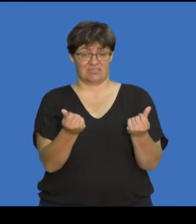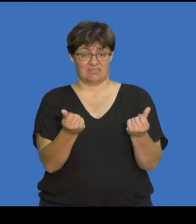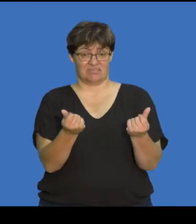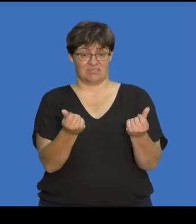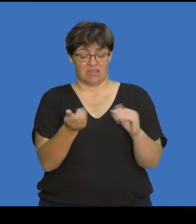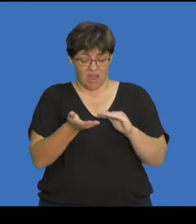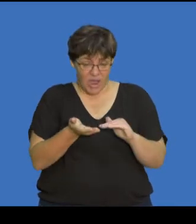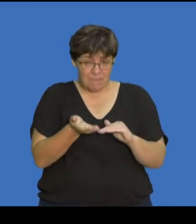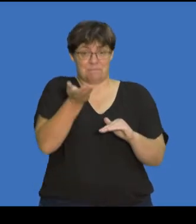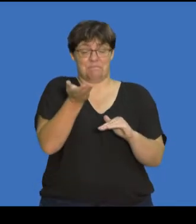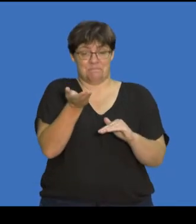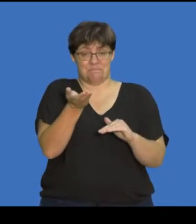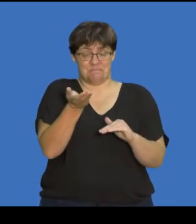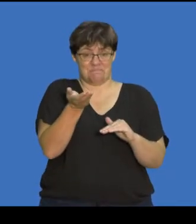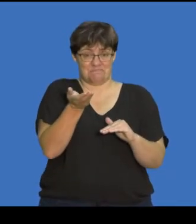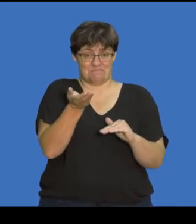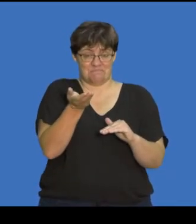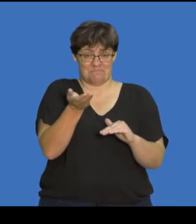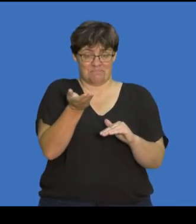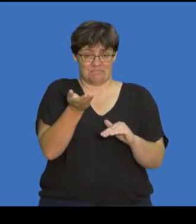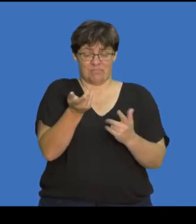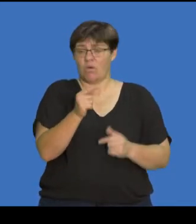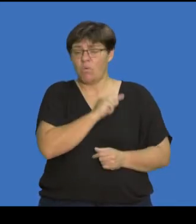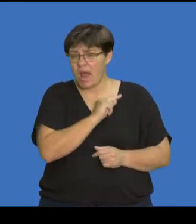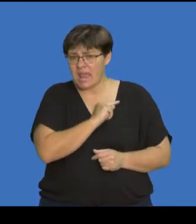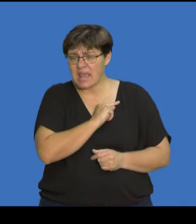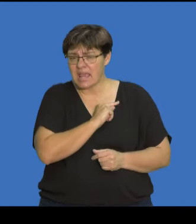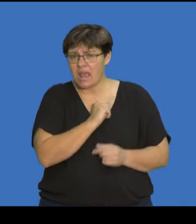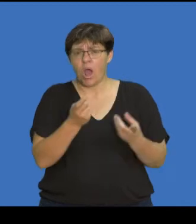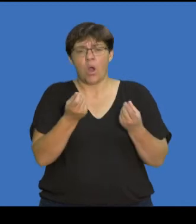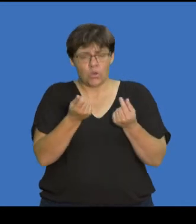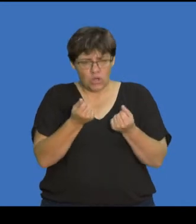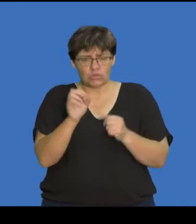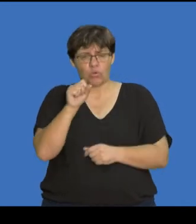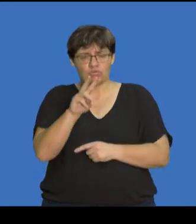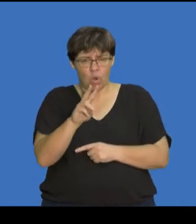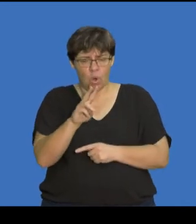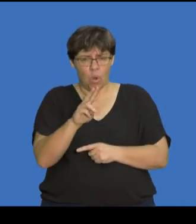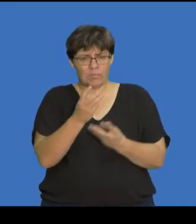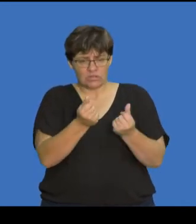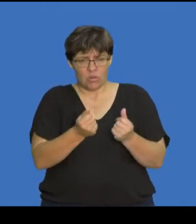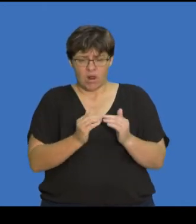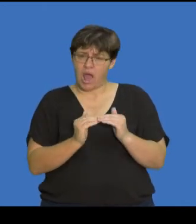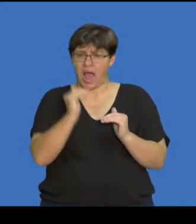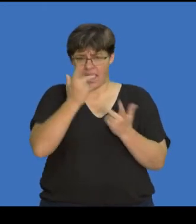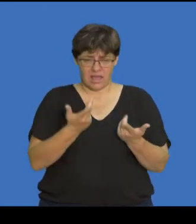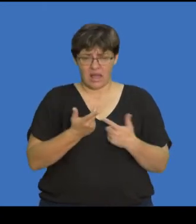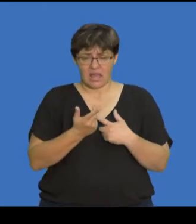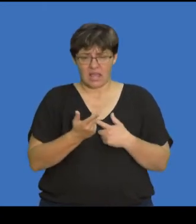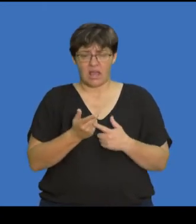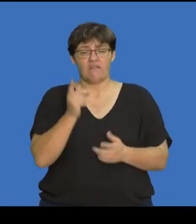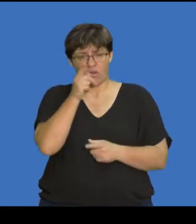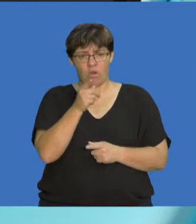increased. Obviously, because the cost of your raw materials increased, your direct materials cost per unit will